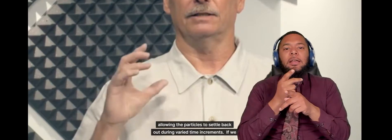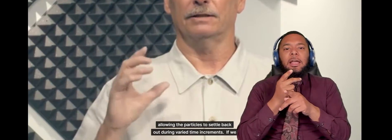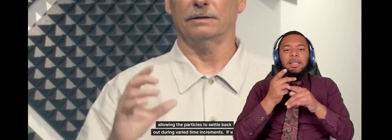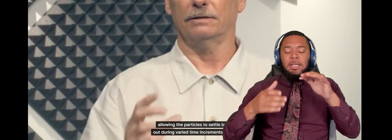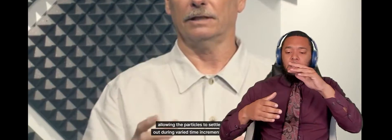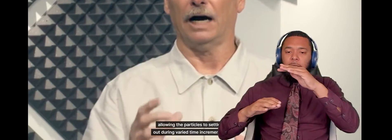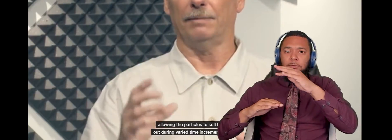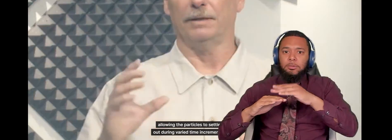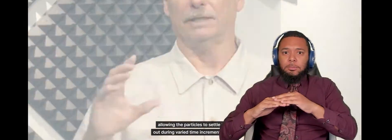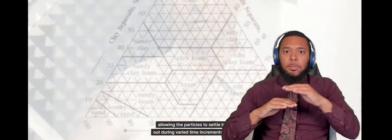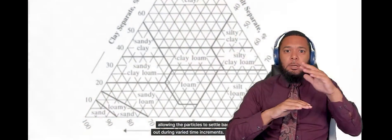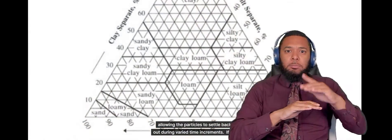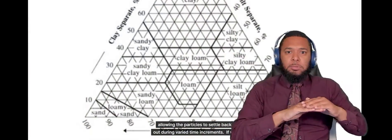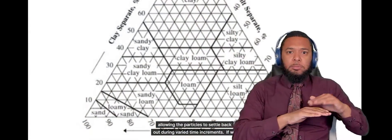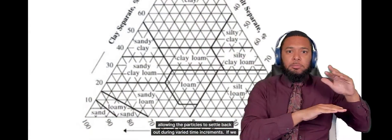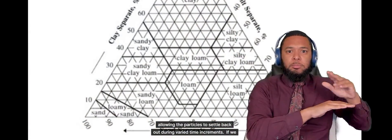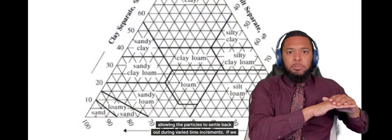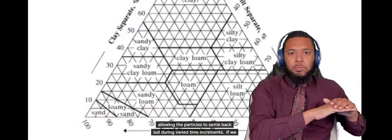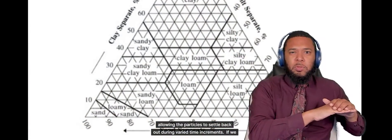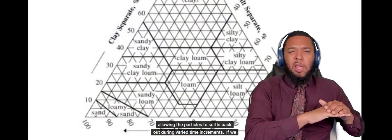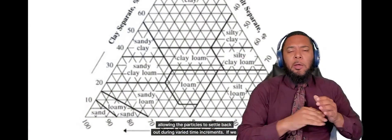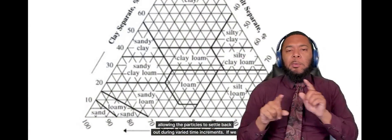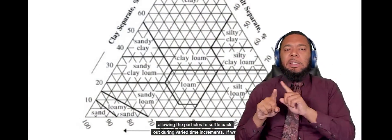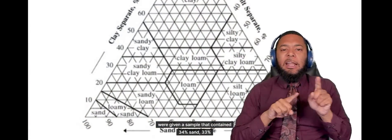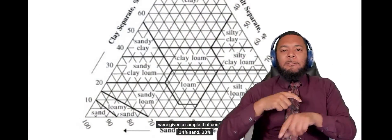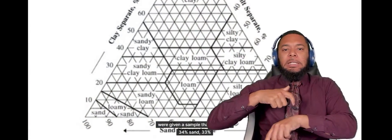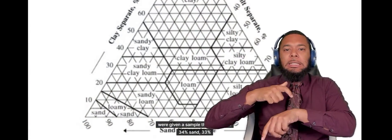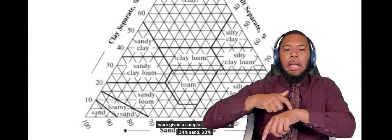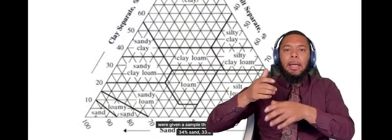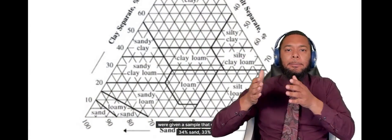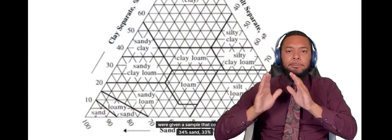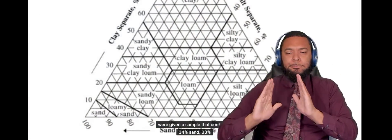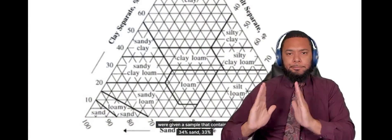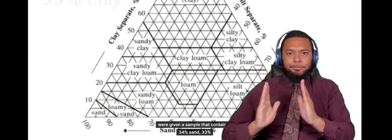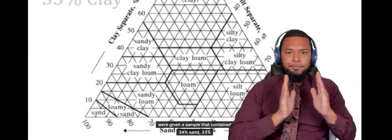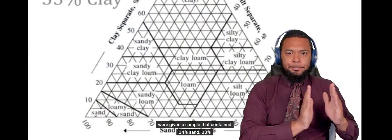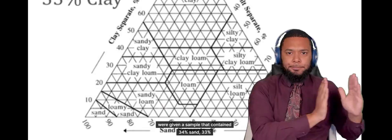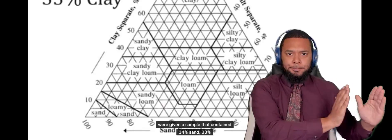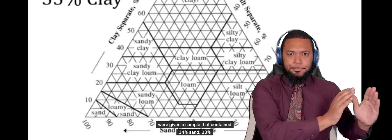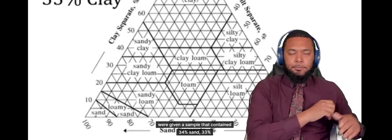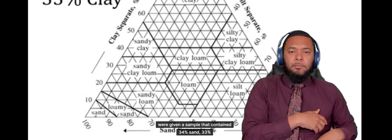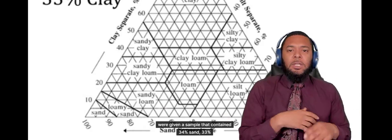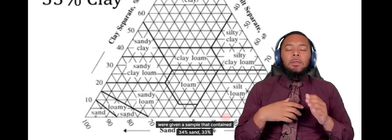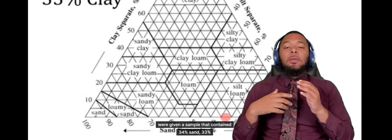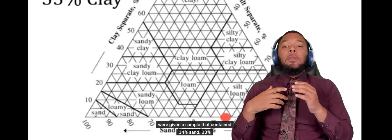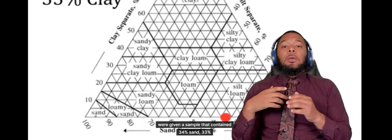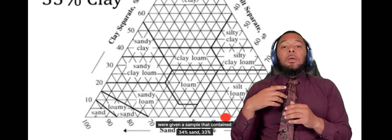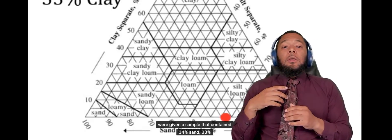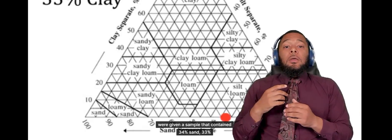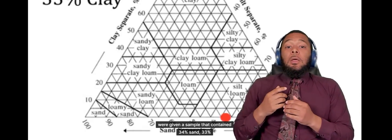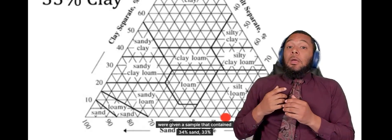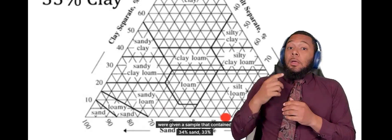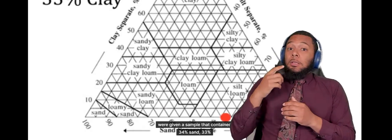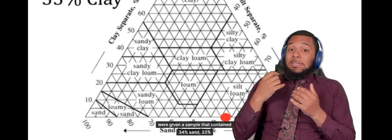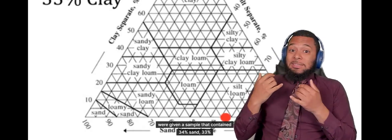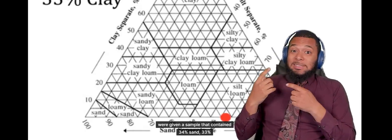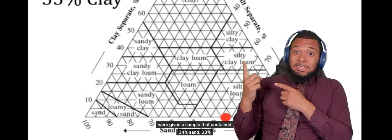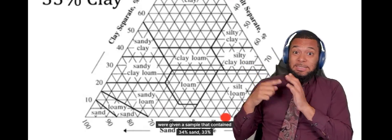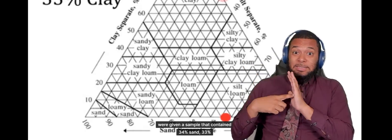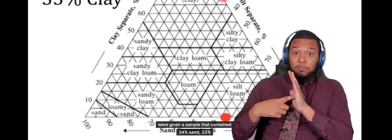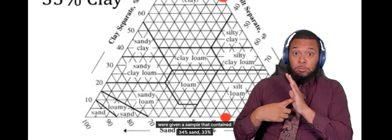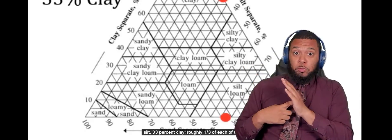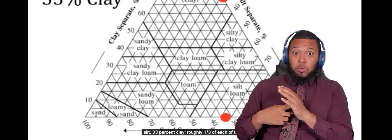varied time increments. If we were given a sample that contained 34%